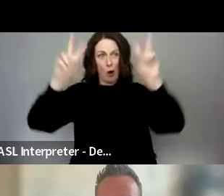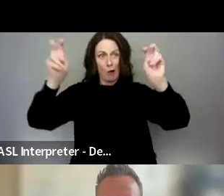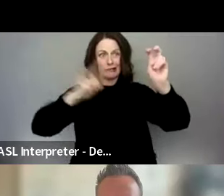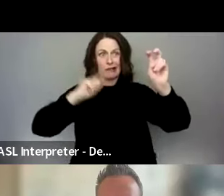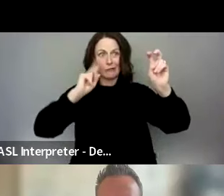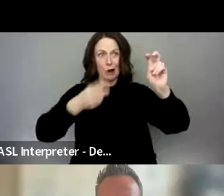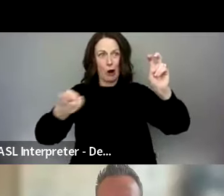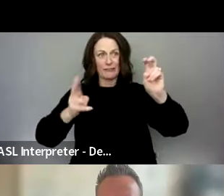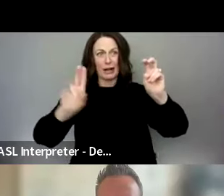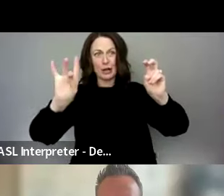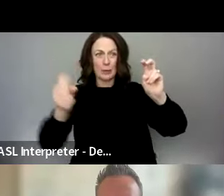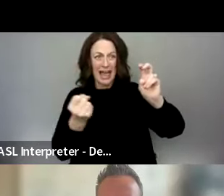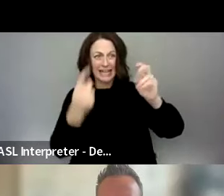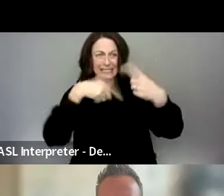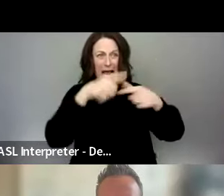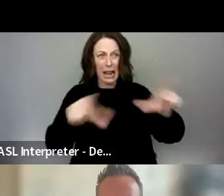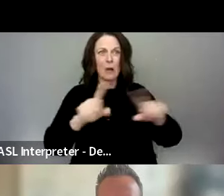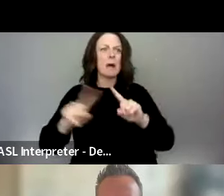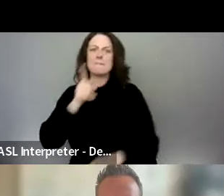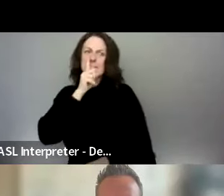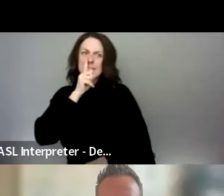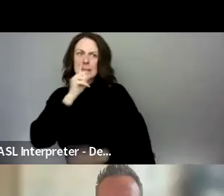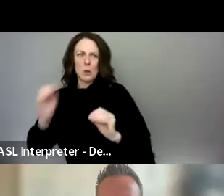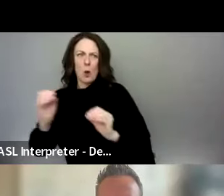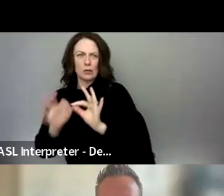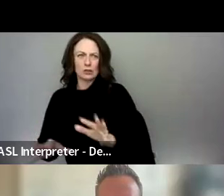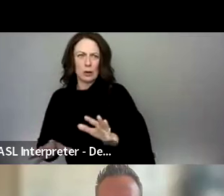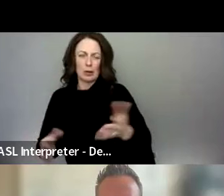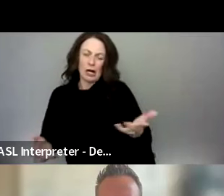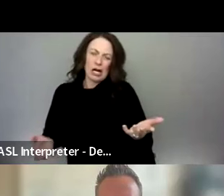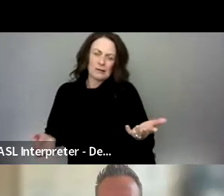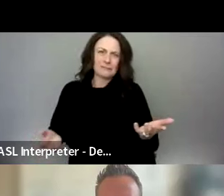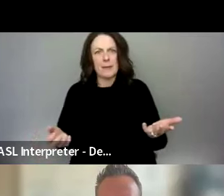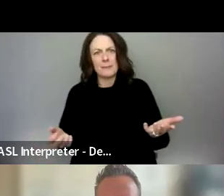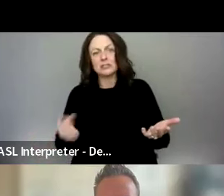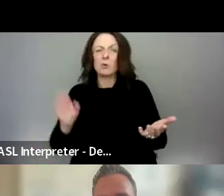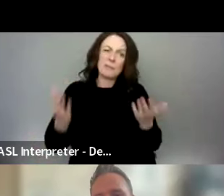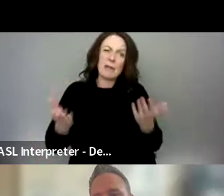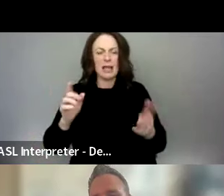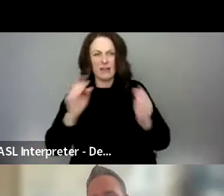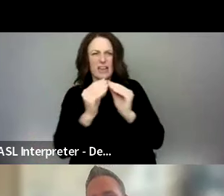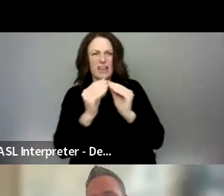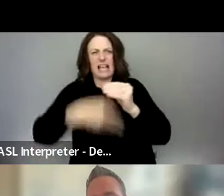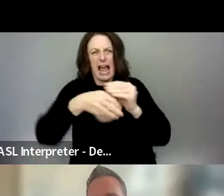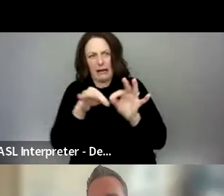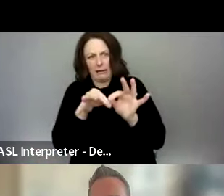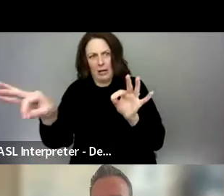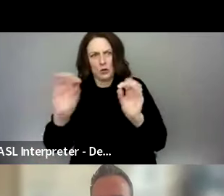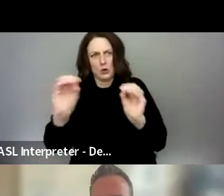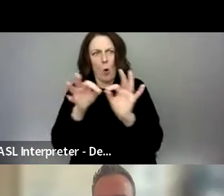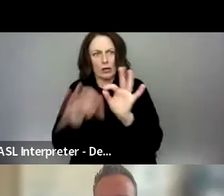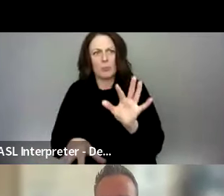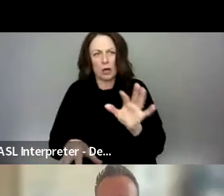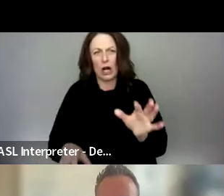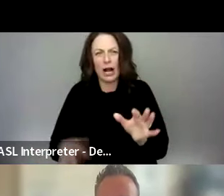like Kubernetes in sign language, but it doesn't say that it doesn't have any interpreters. So we should fix that. And I